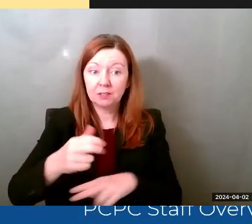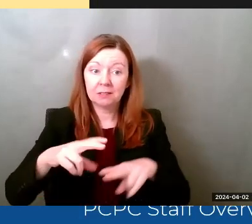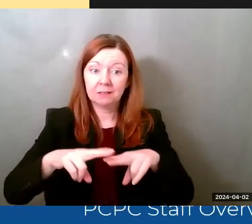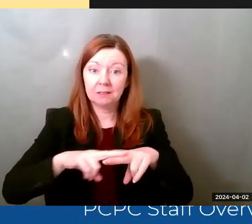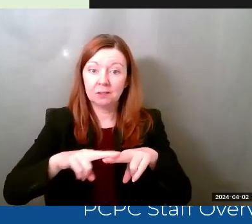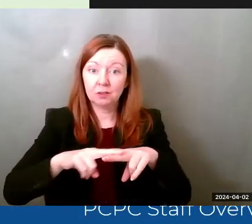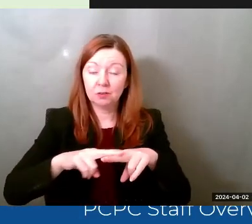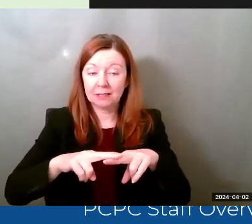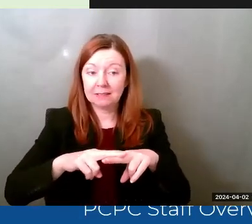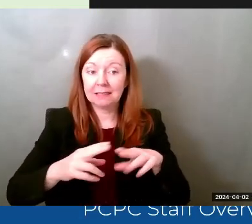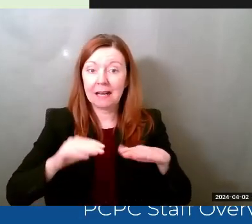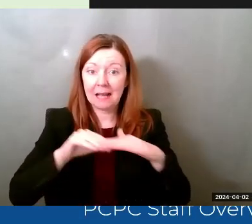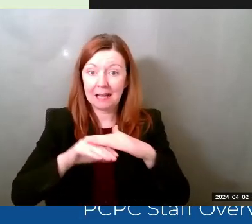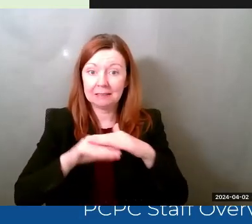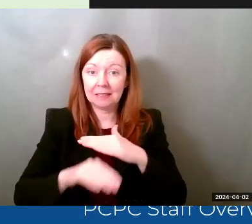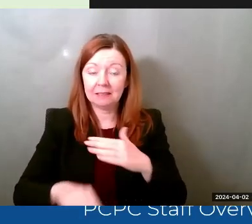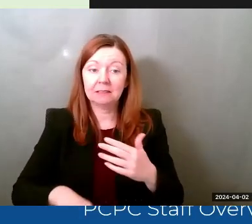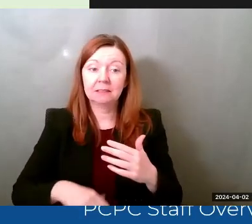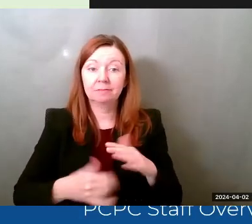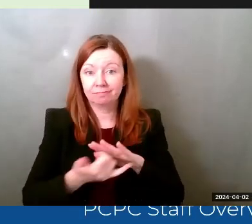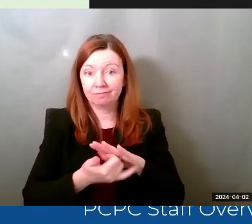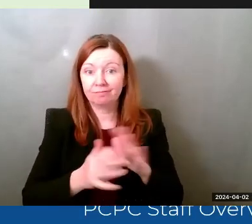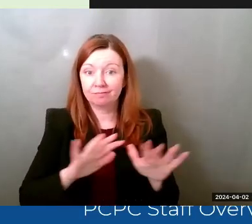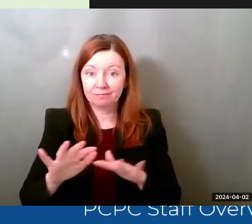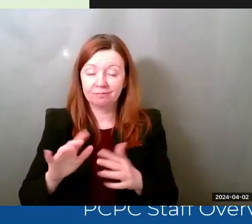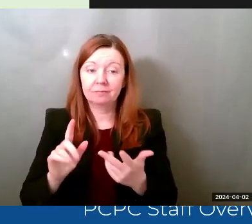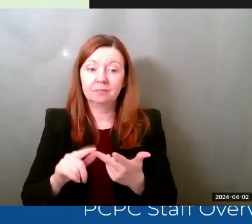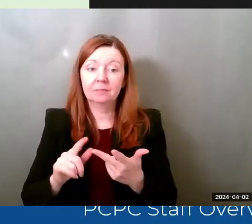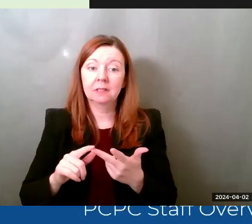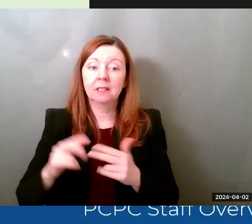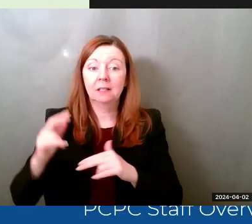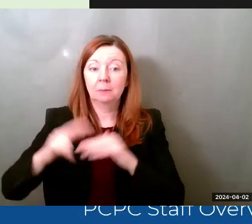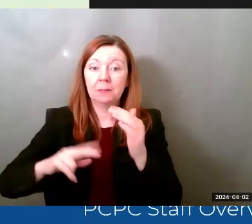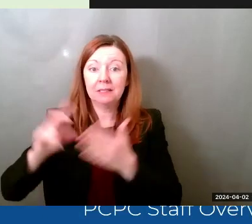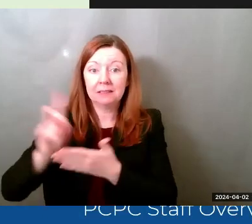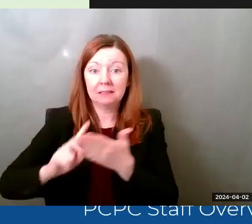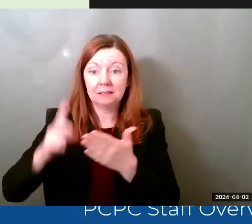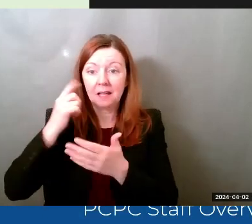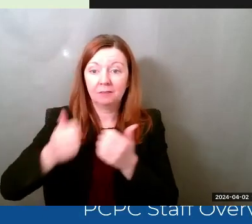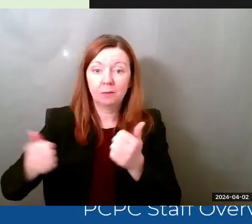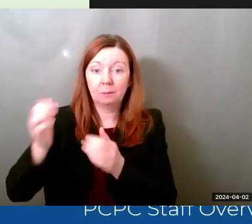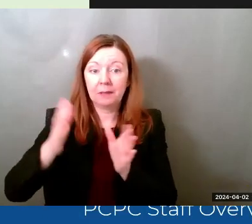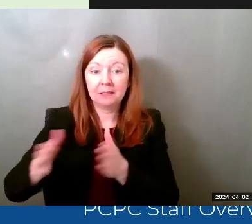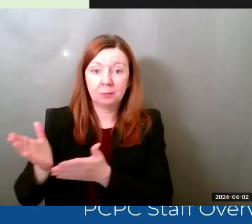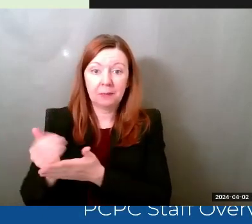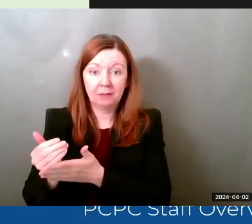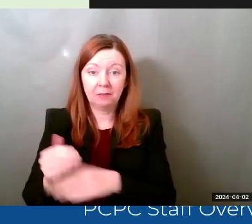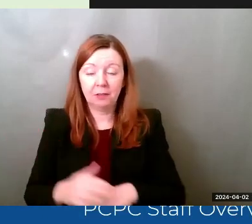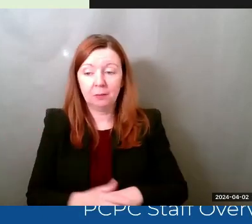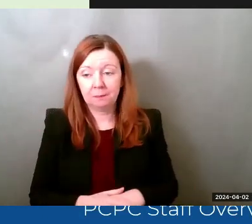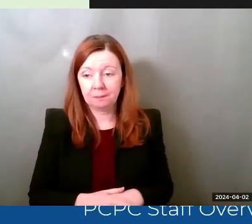transportation and transit access, and building design for master plan review.